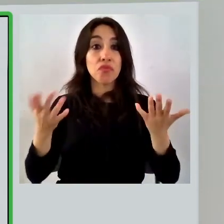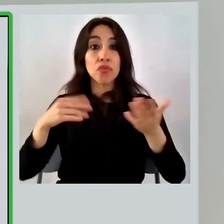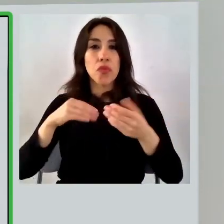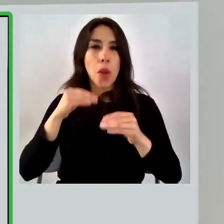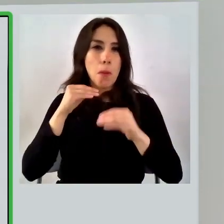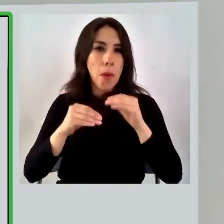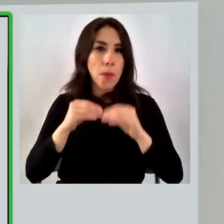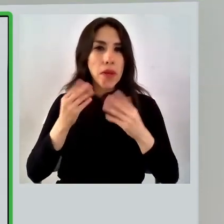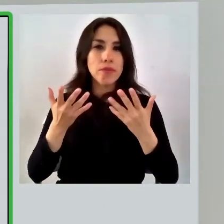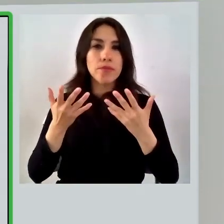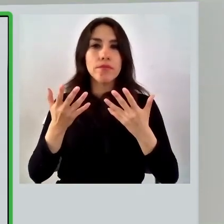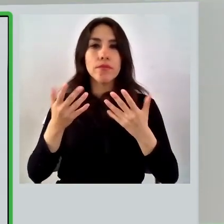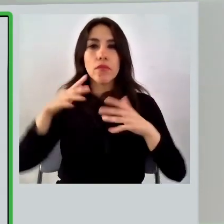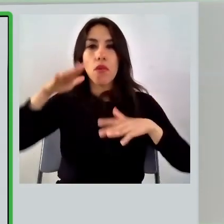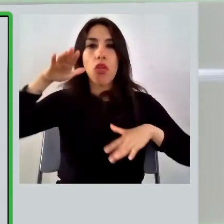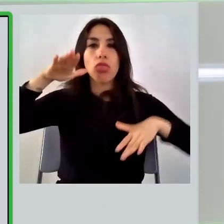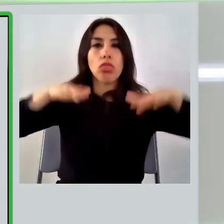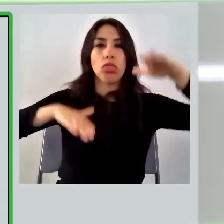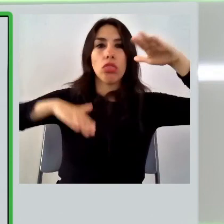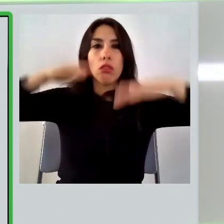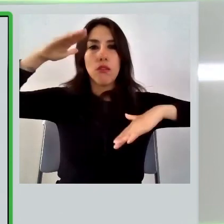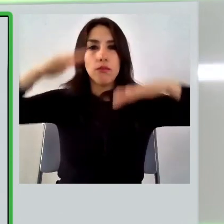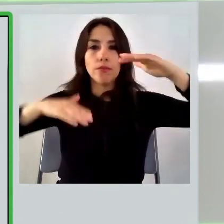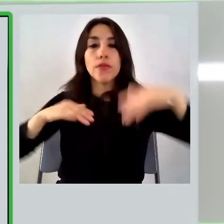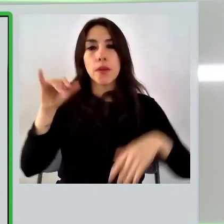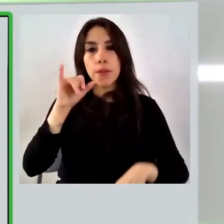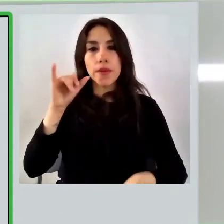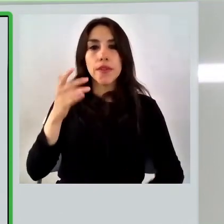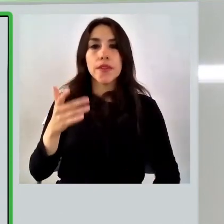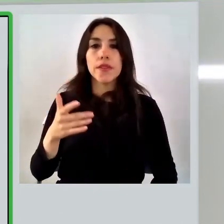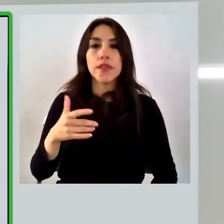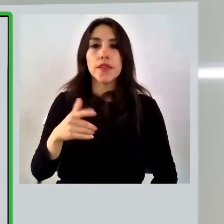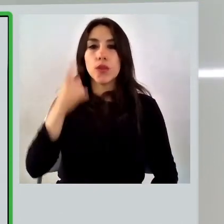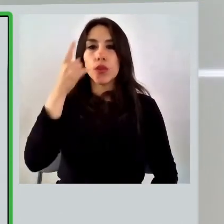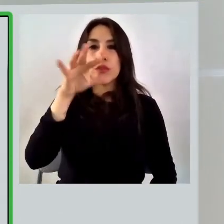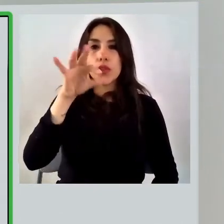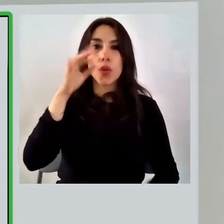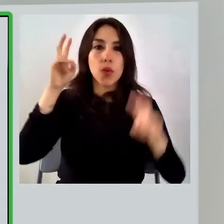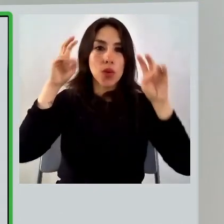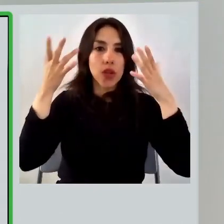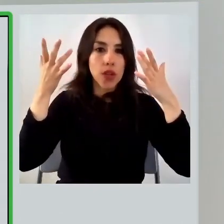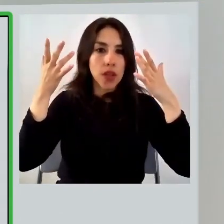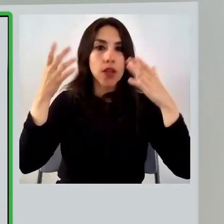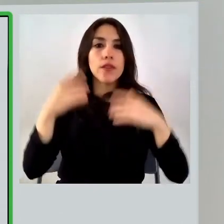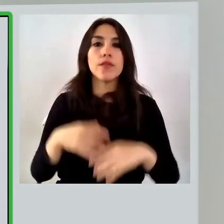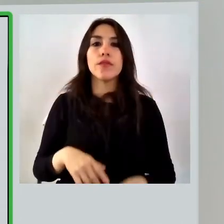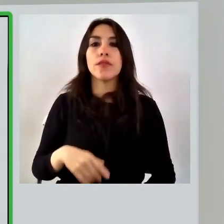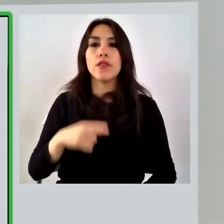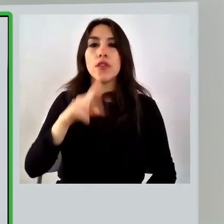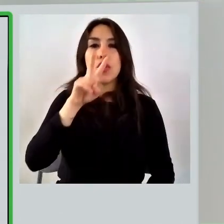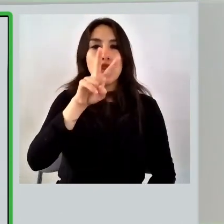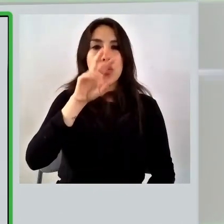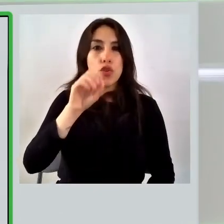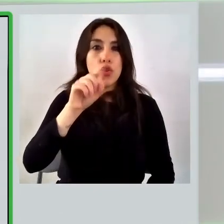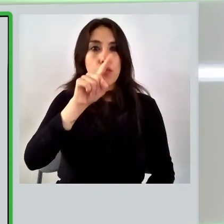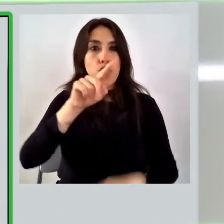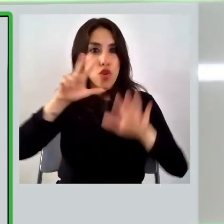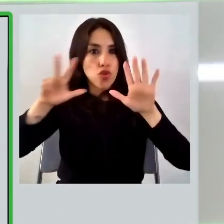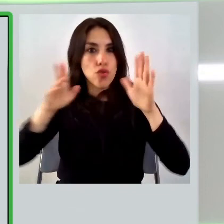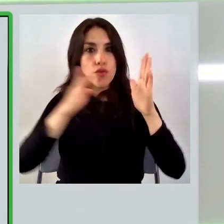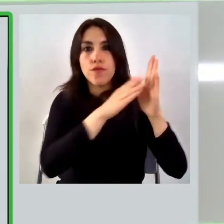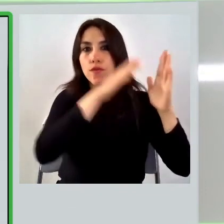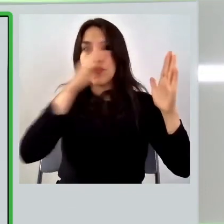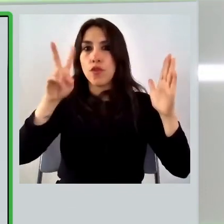and 2020, we had this opportunity to incorporate several what I call dimensions of diversity. And this